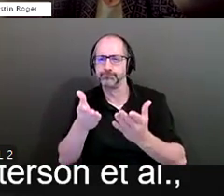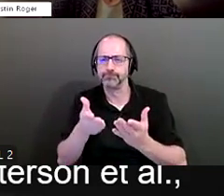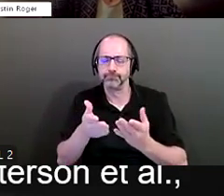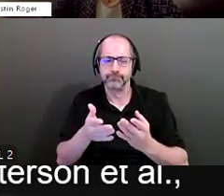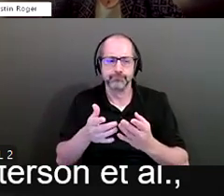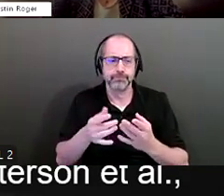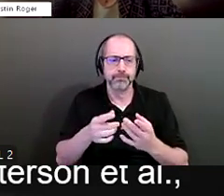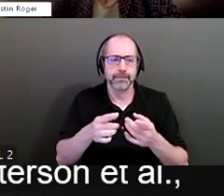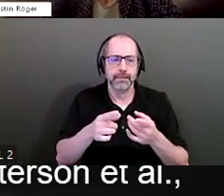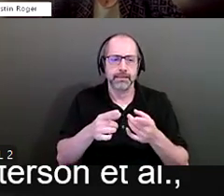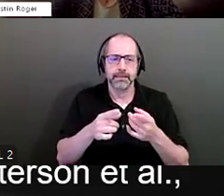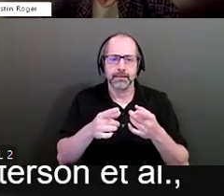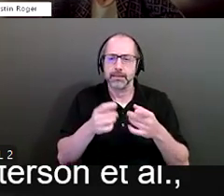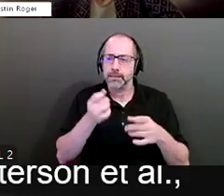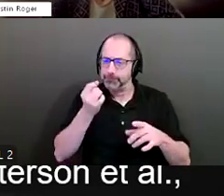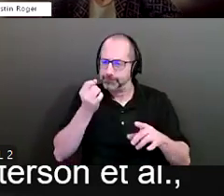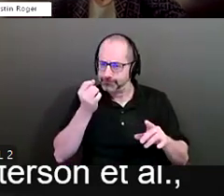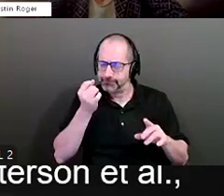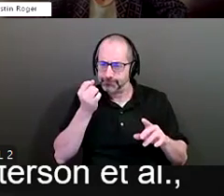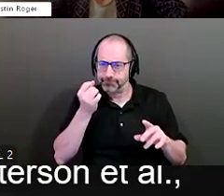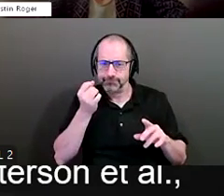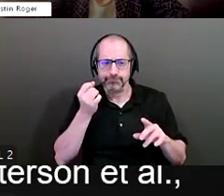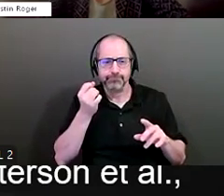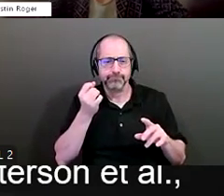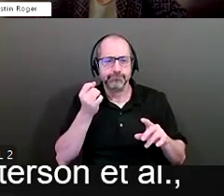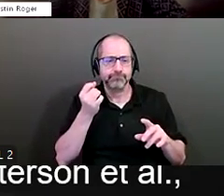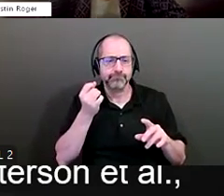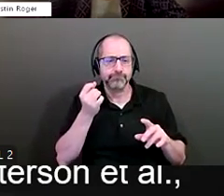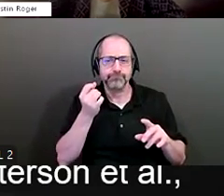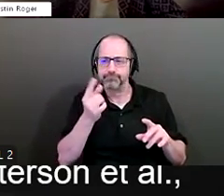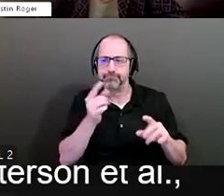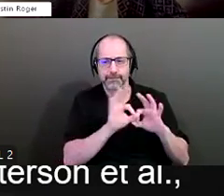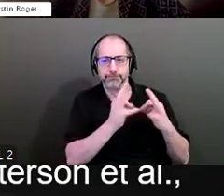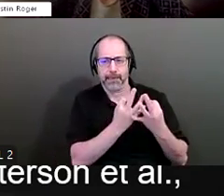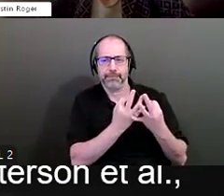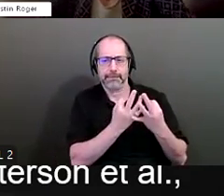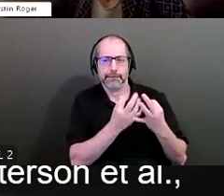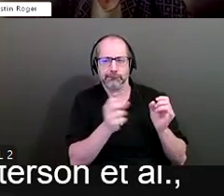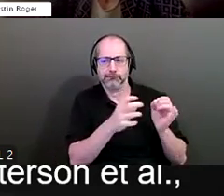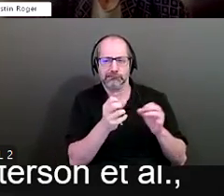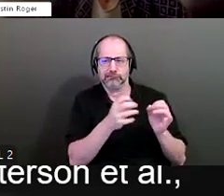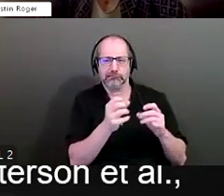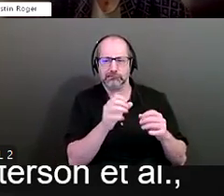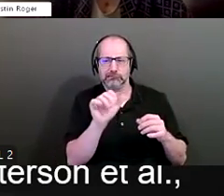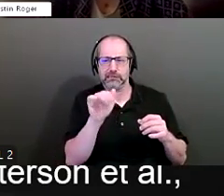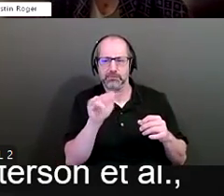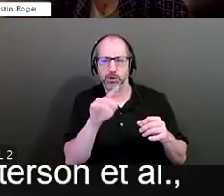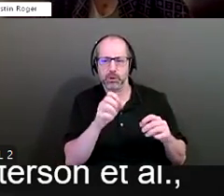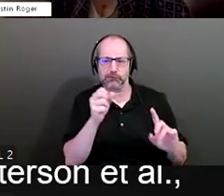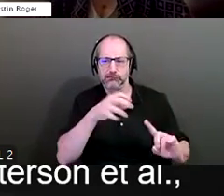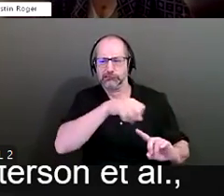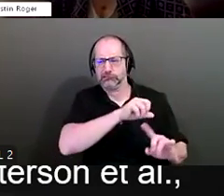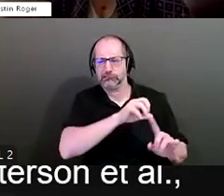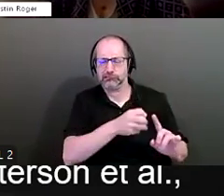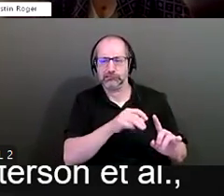do with the understanding the complexity of intrafamilial abuse. So as Kirsten